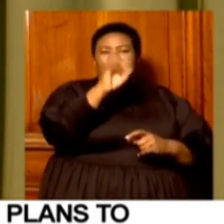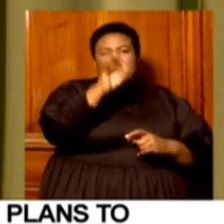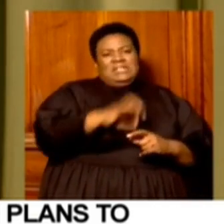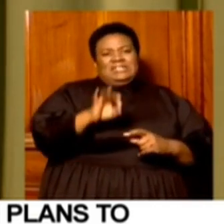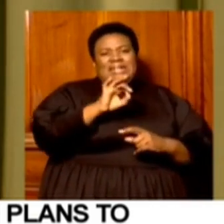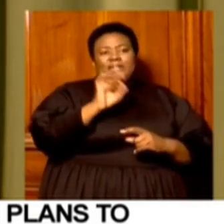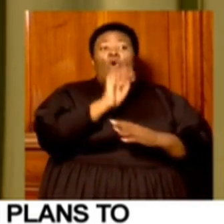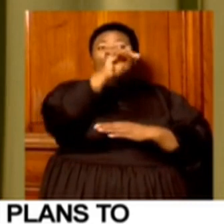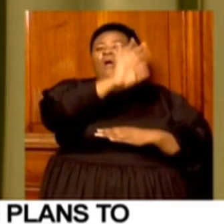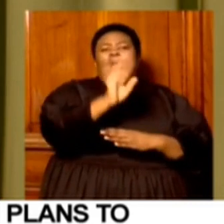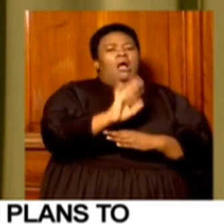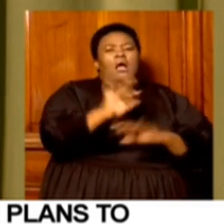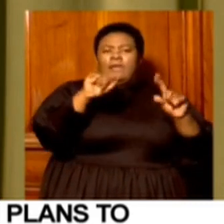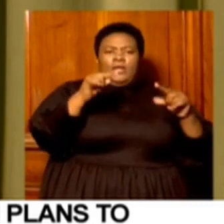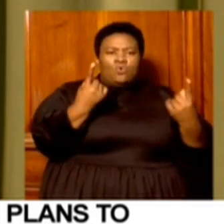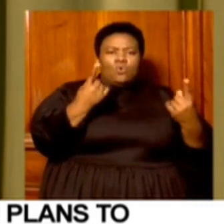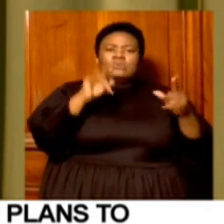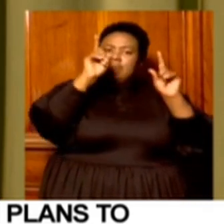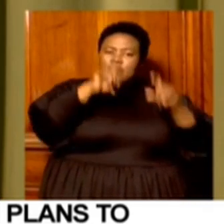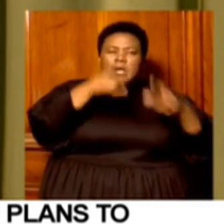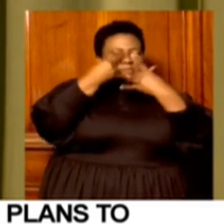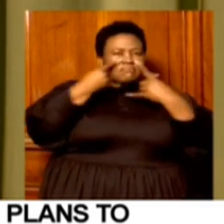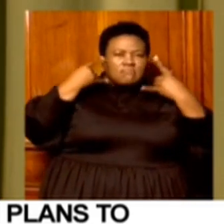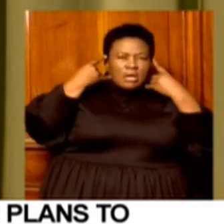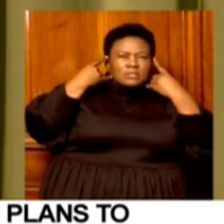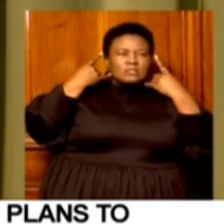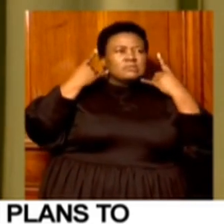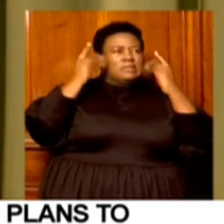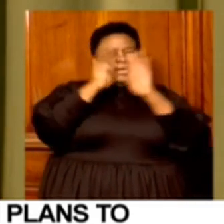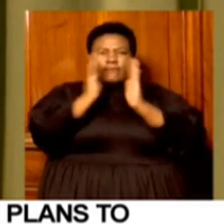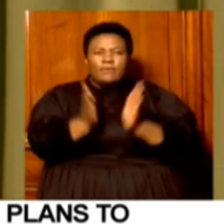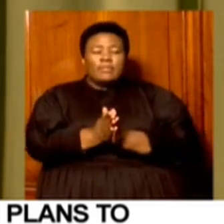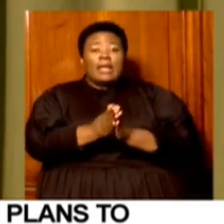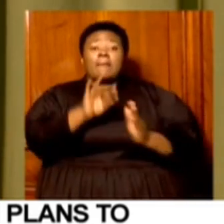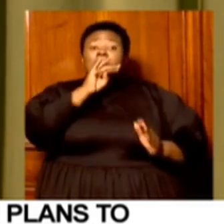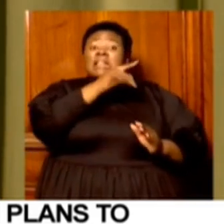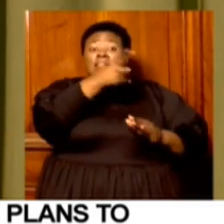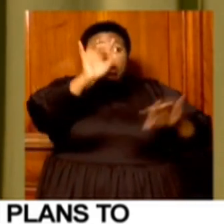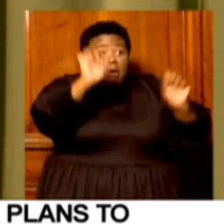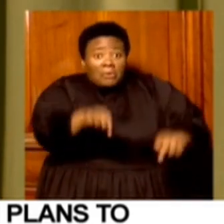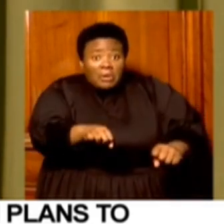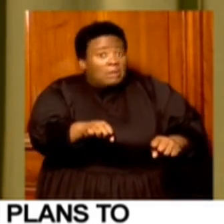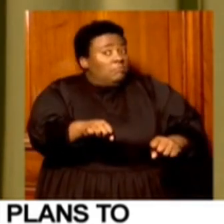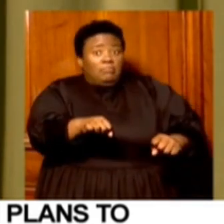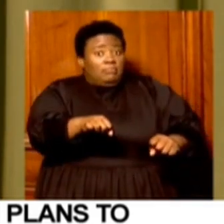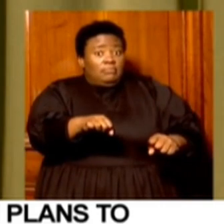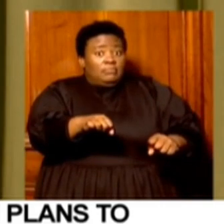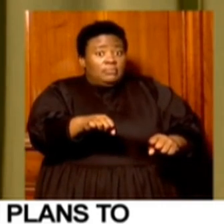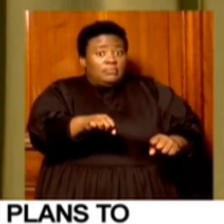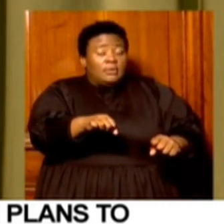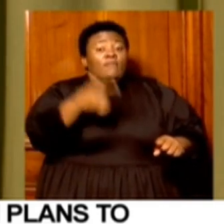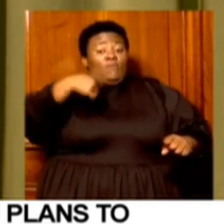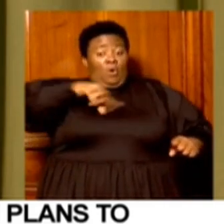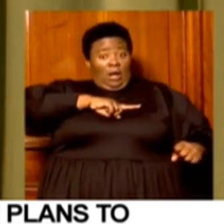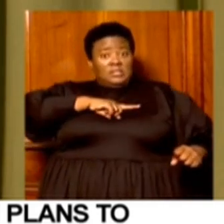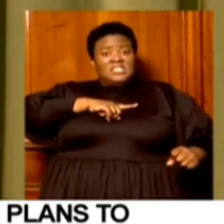does not mean they agree with us about that. For them, a taxi should be at 40%.